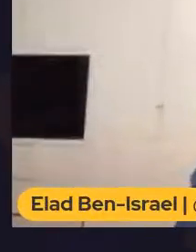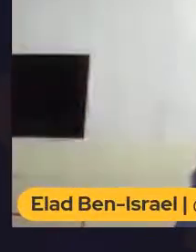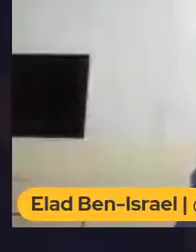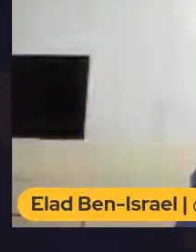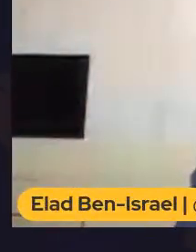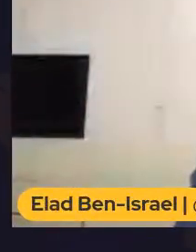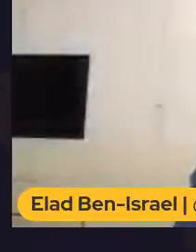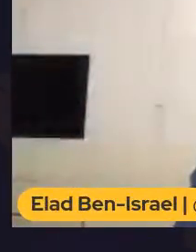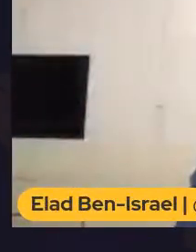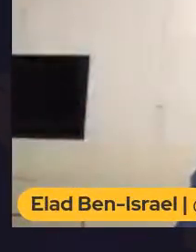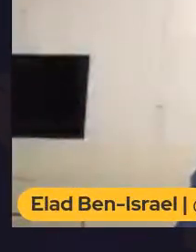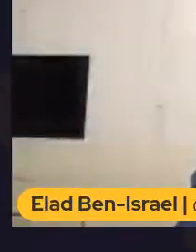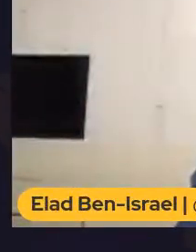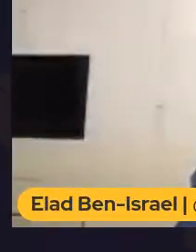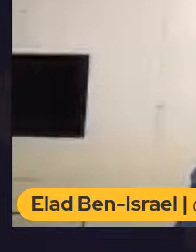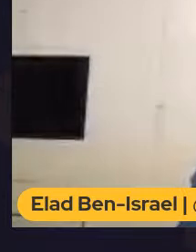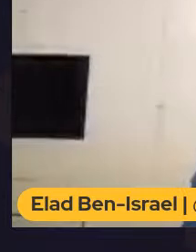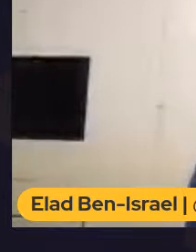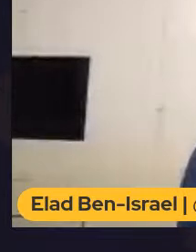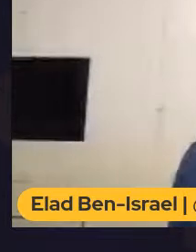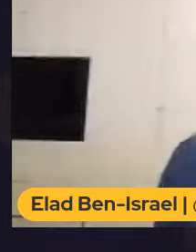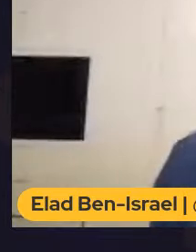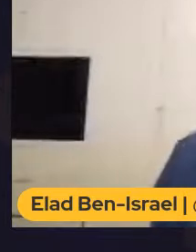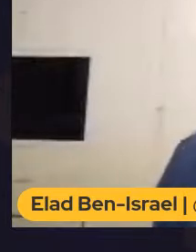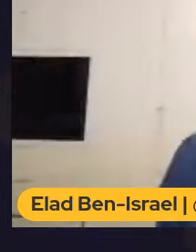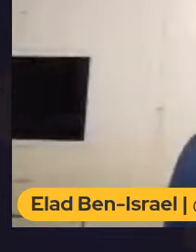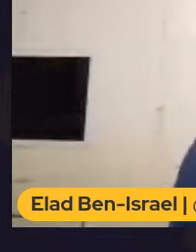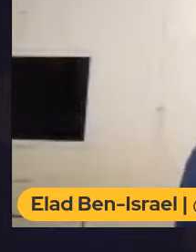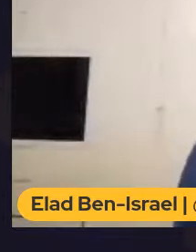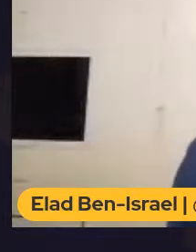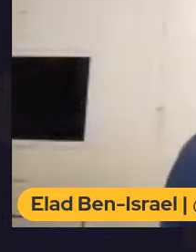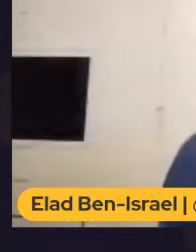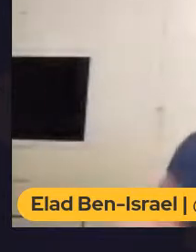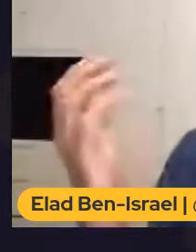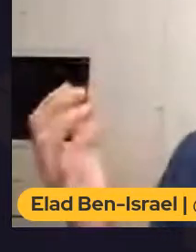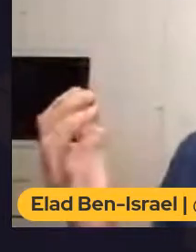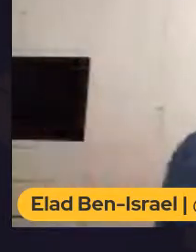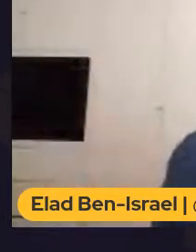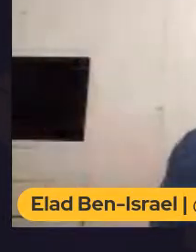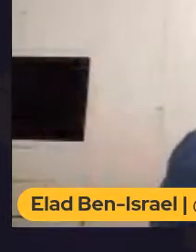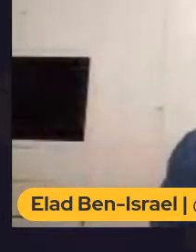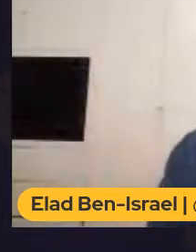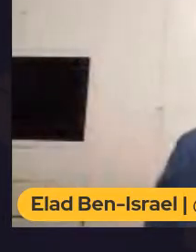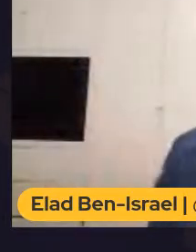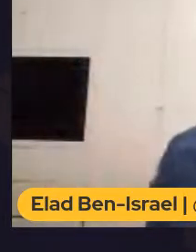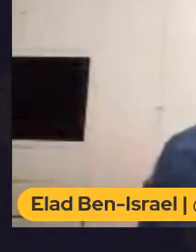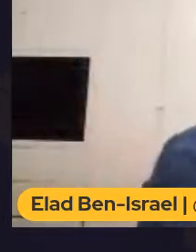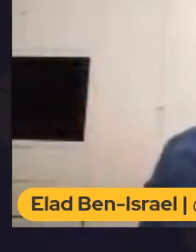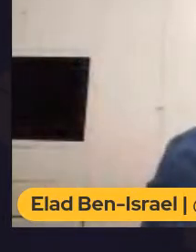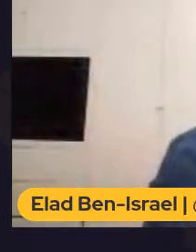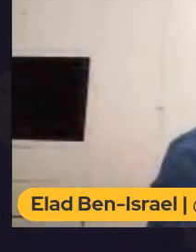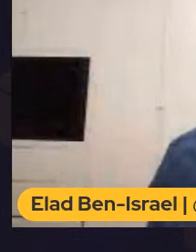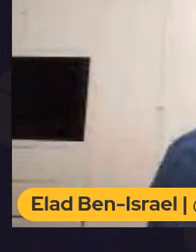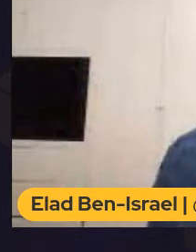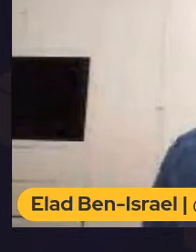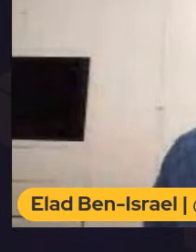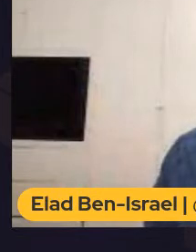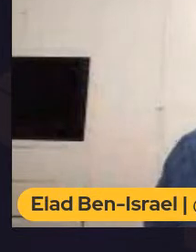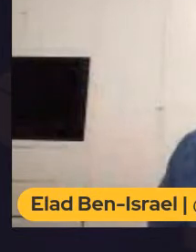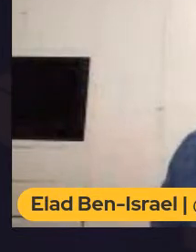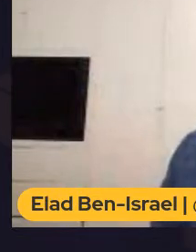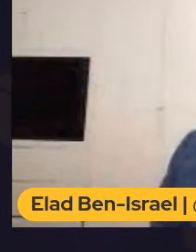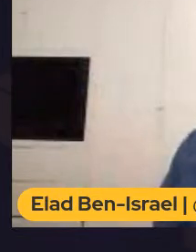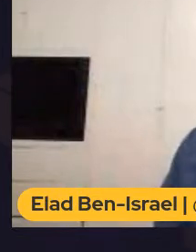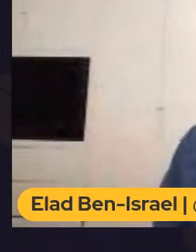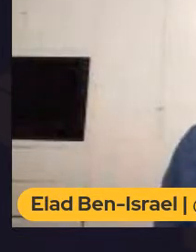Let me say hi. By the way, Jonathan, thank you so much for interpreting. I love that